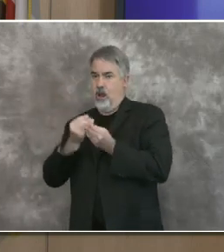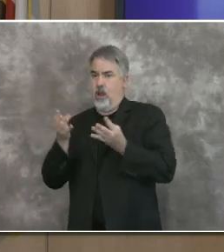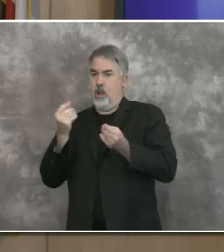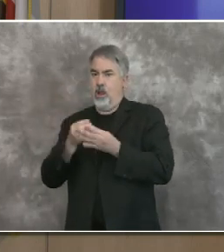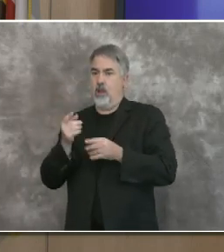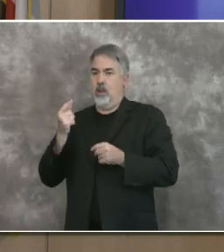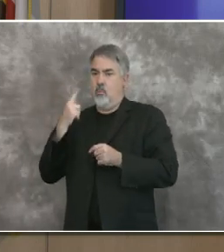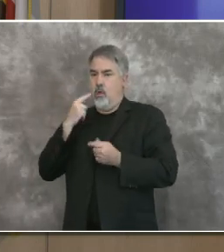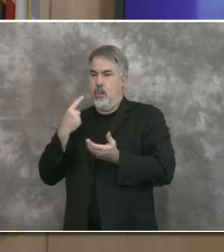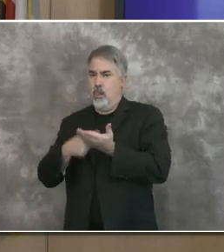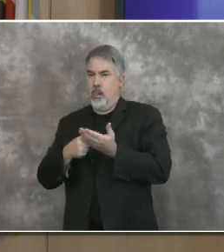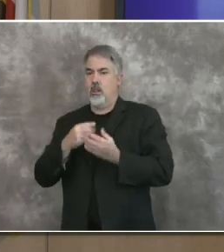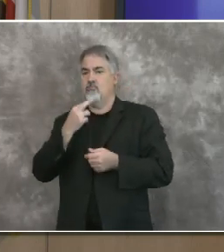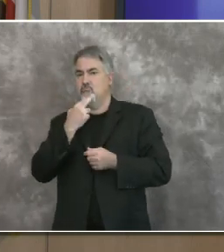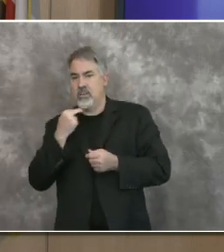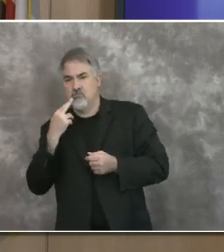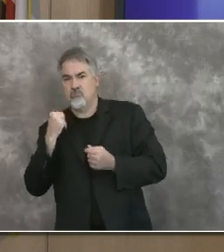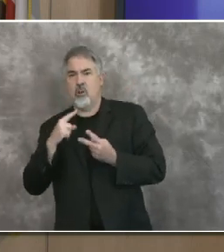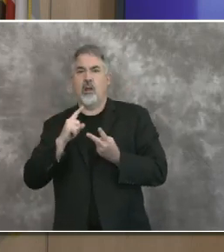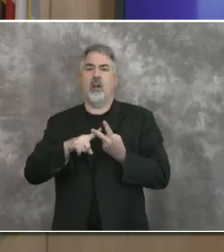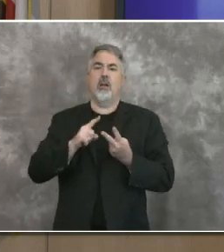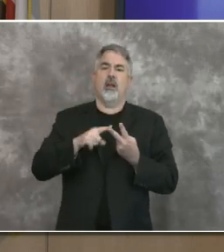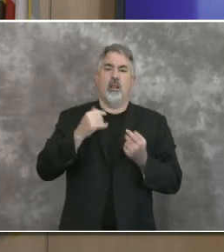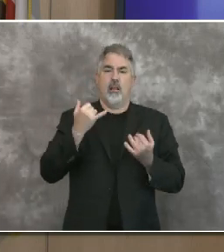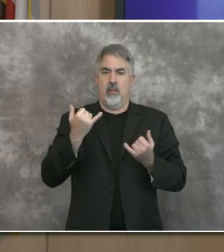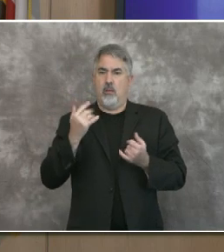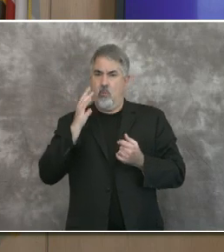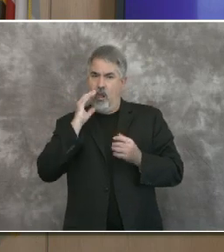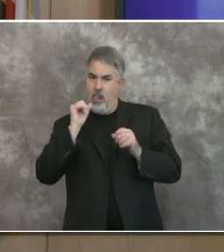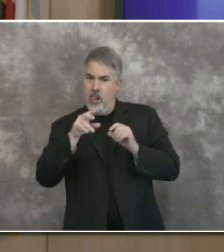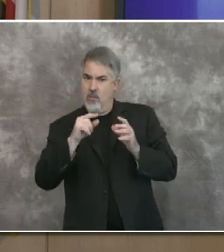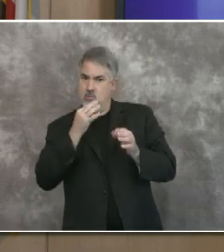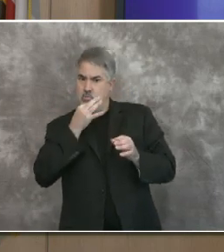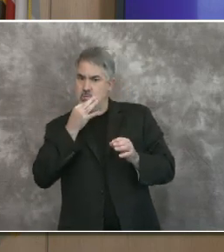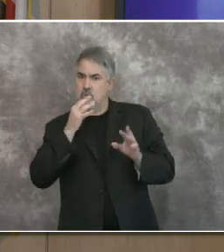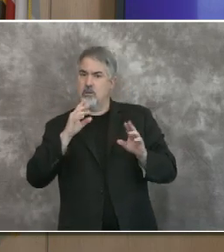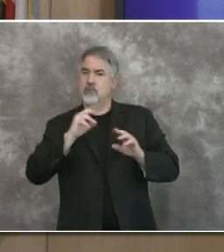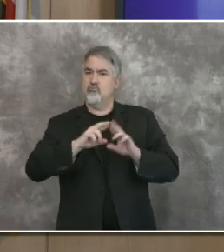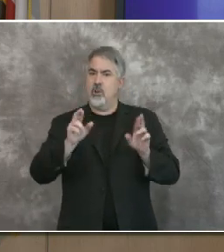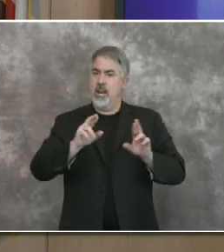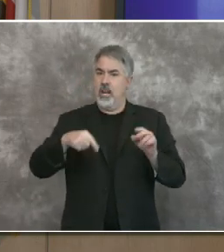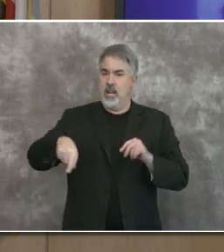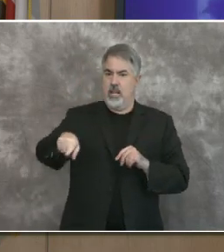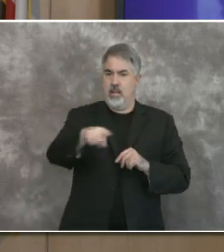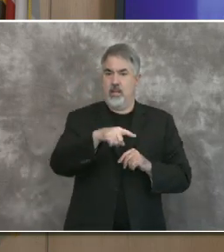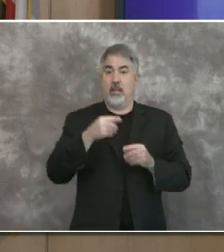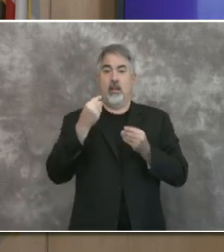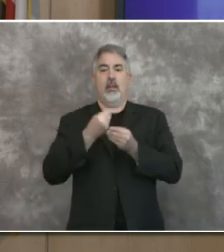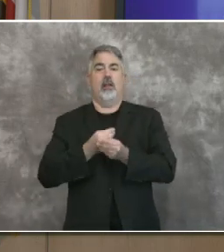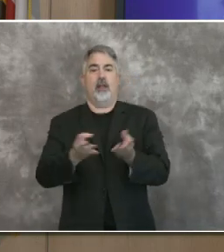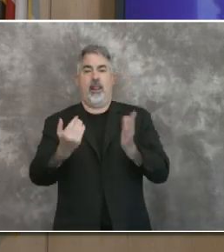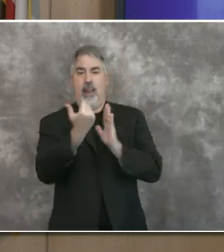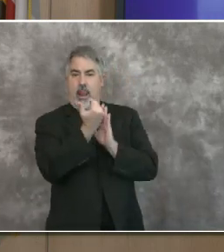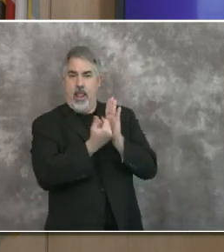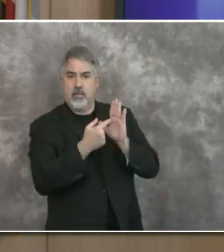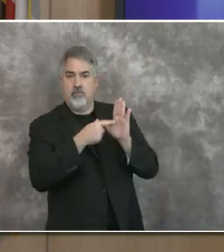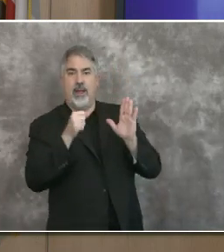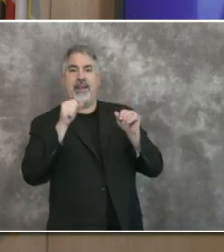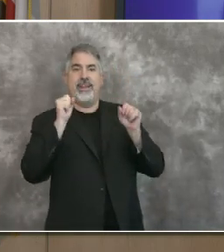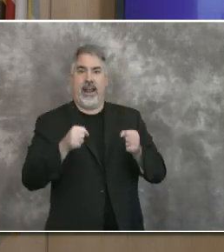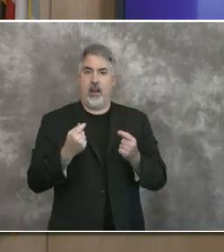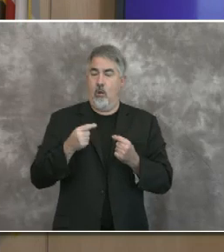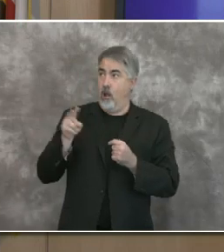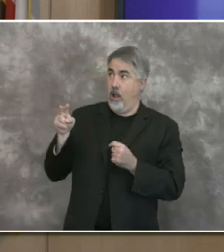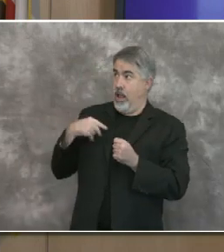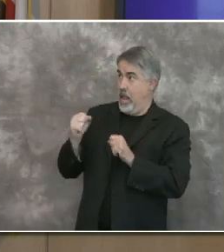that further reopening. Those are not reopened at this point, but the state of California has issued guidelines for a number of industries for things that they should consider in